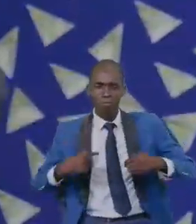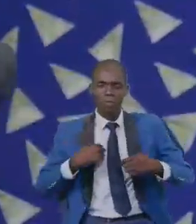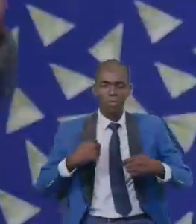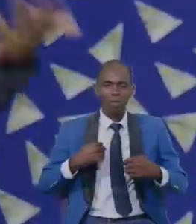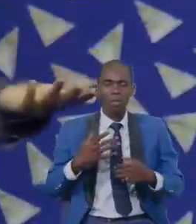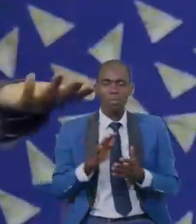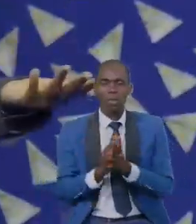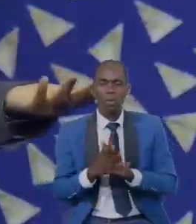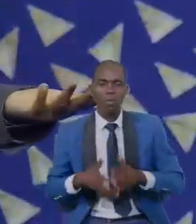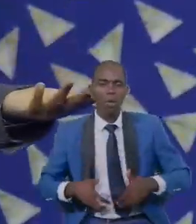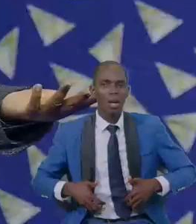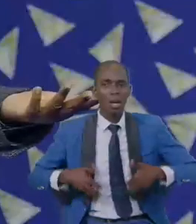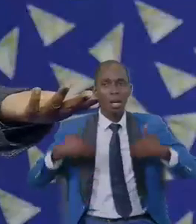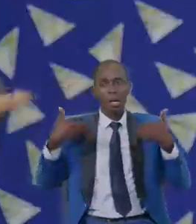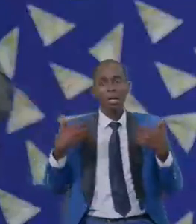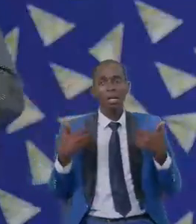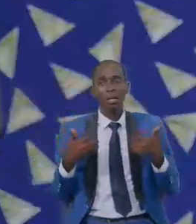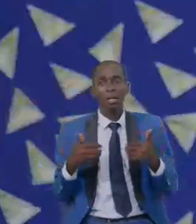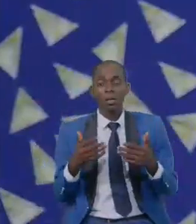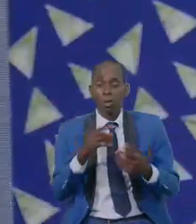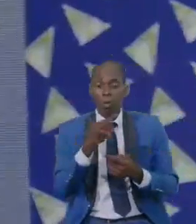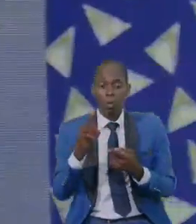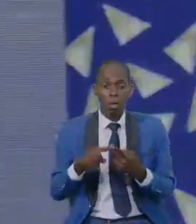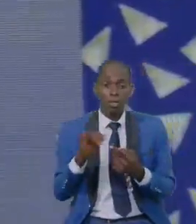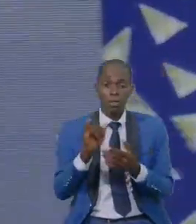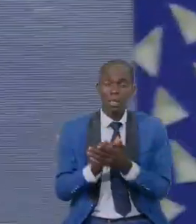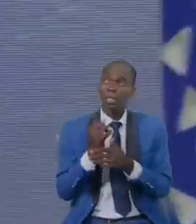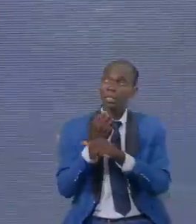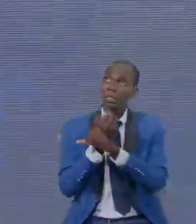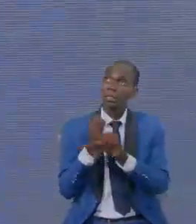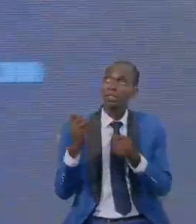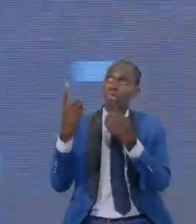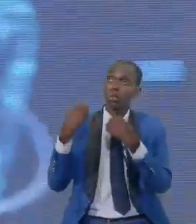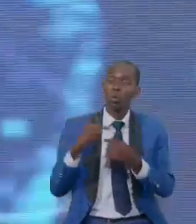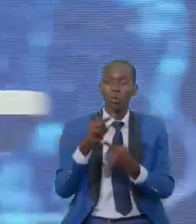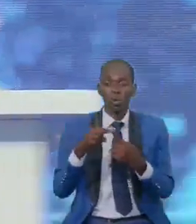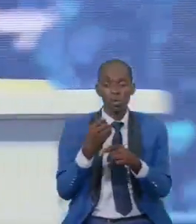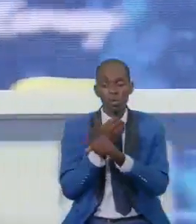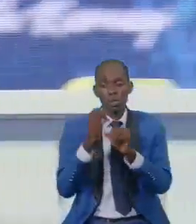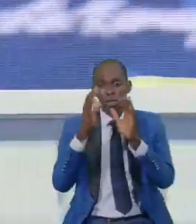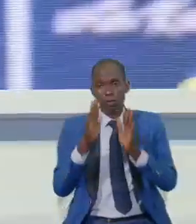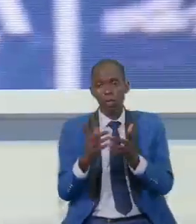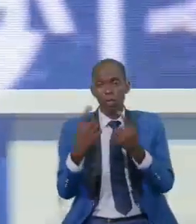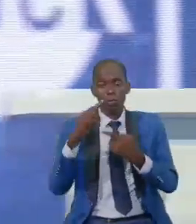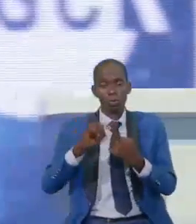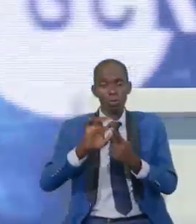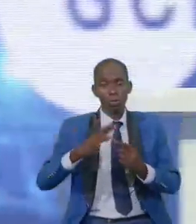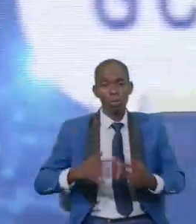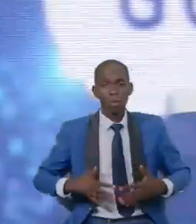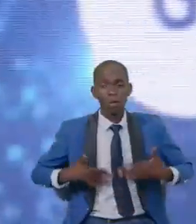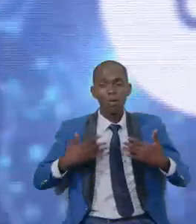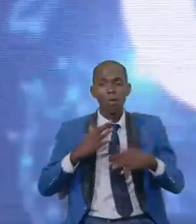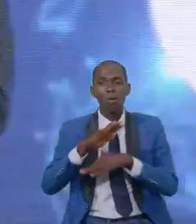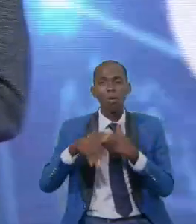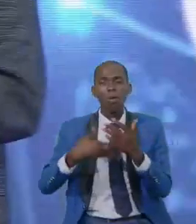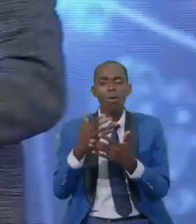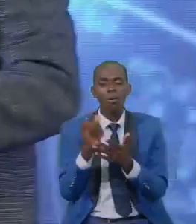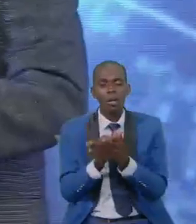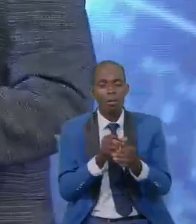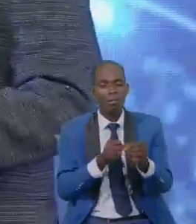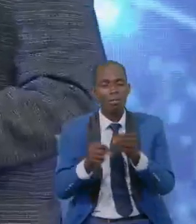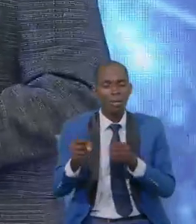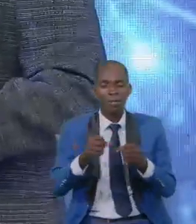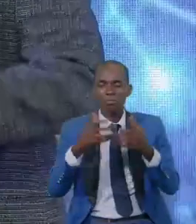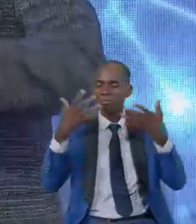angry, when salvation comes and when the Savior comes to your life, all that fighting is